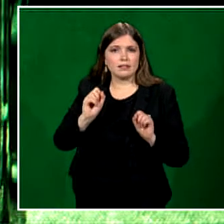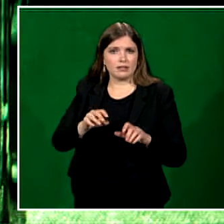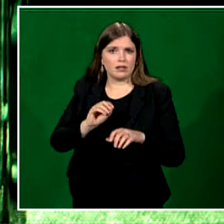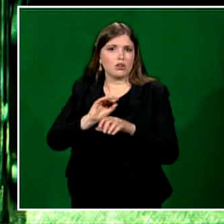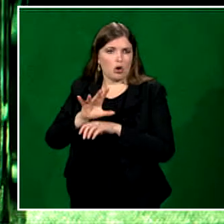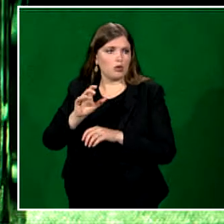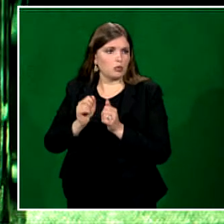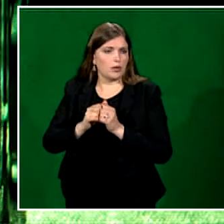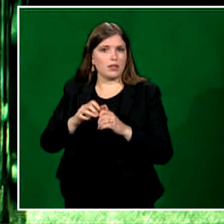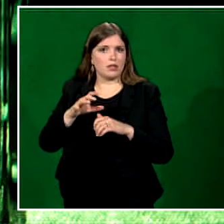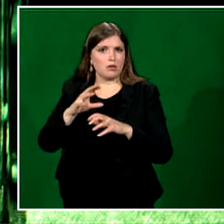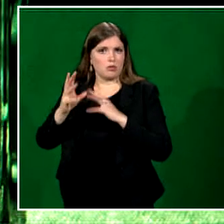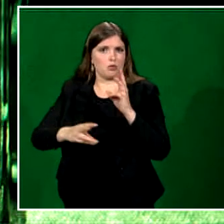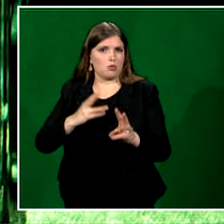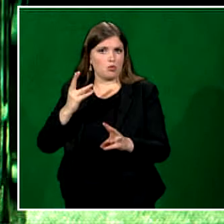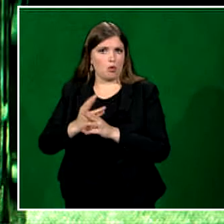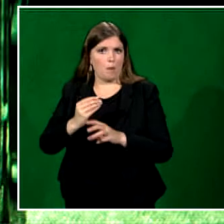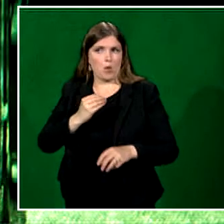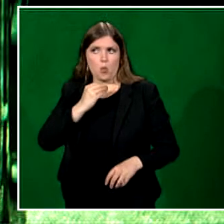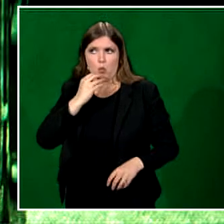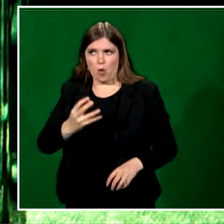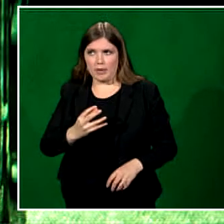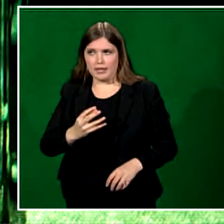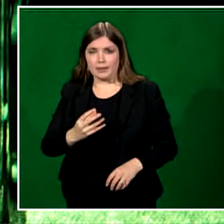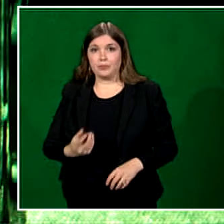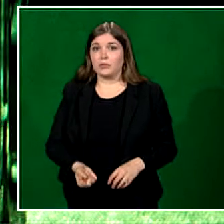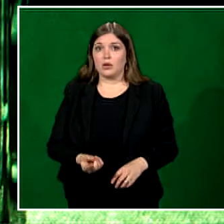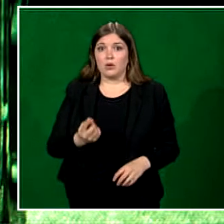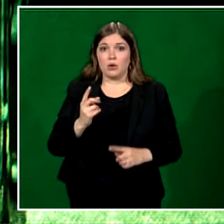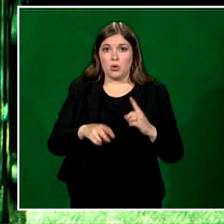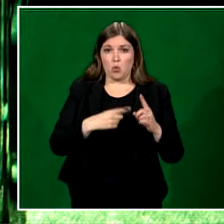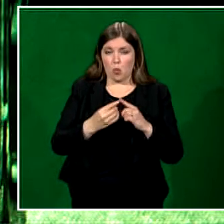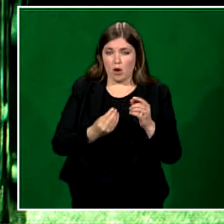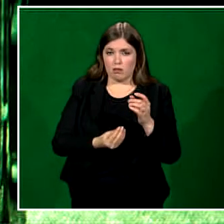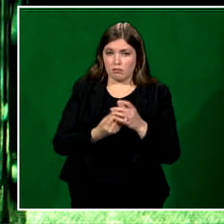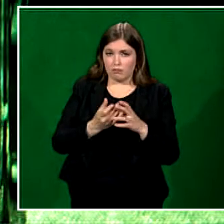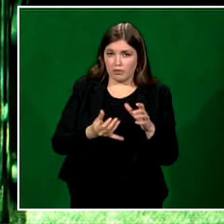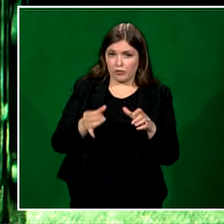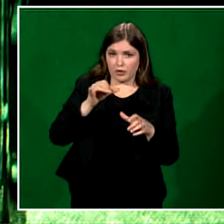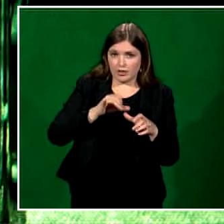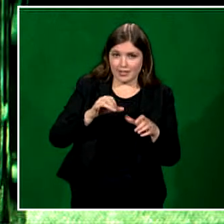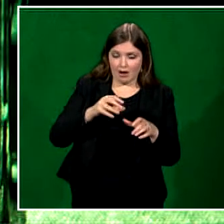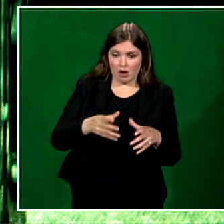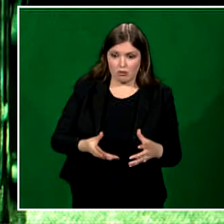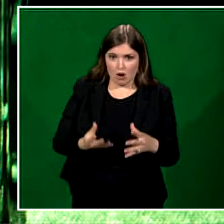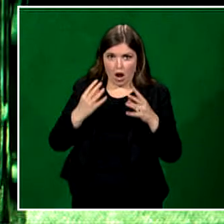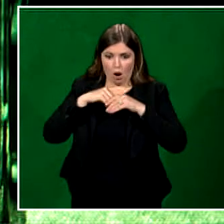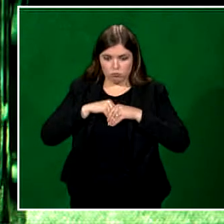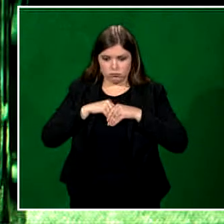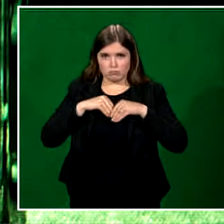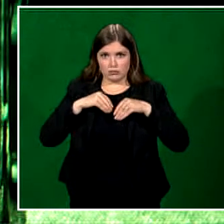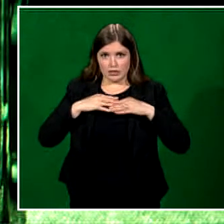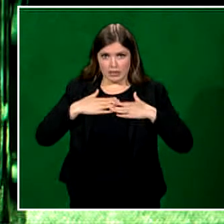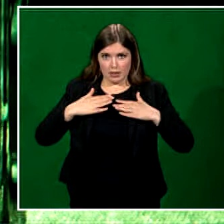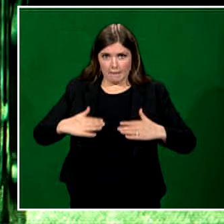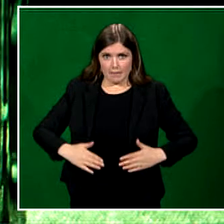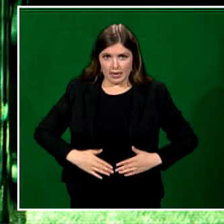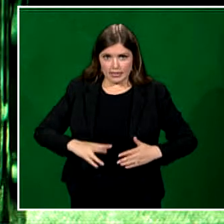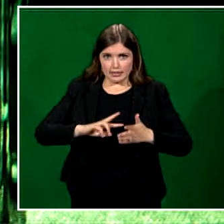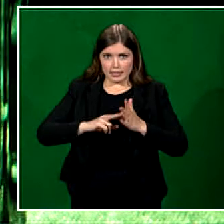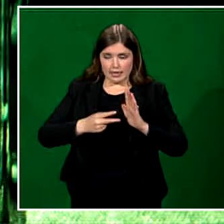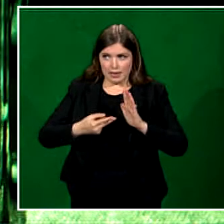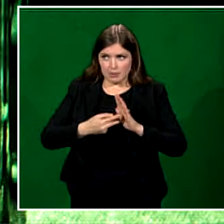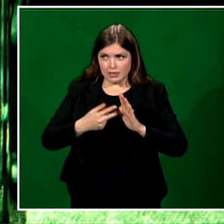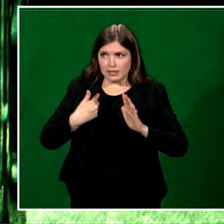When we come to the water, for instance, when fertilizers are leached into water bodies as a result of heavy rainfall, it enriches these